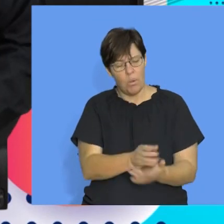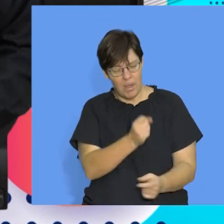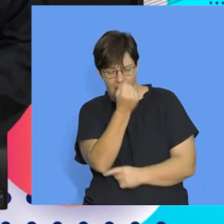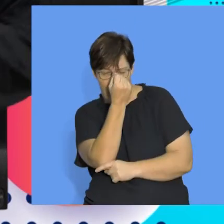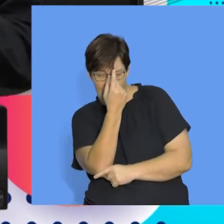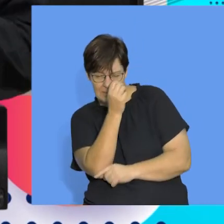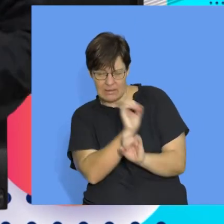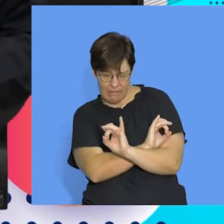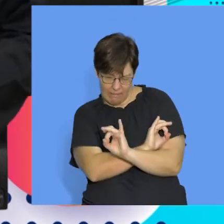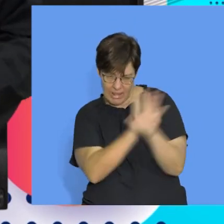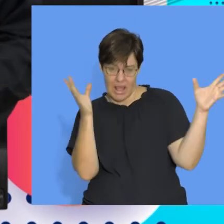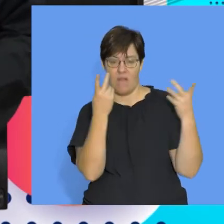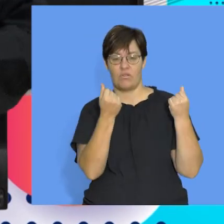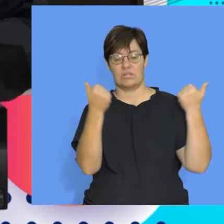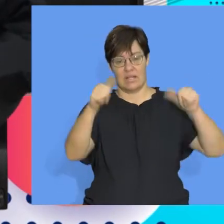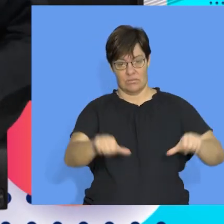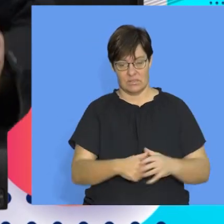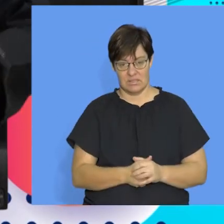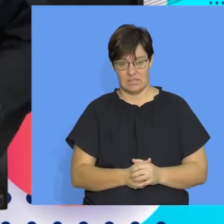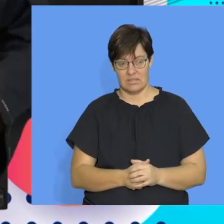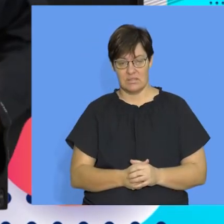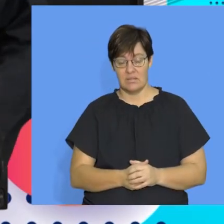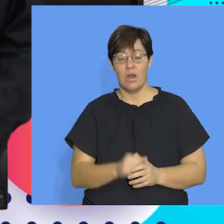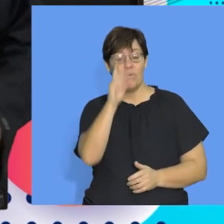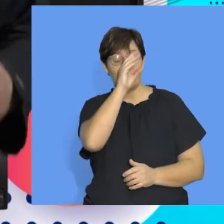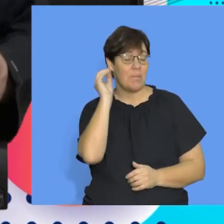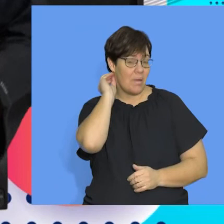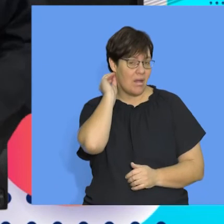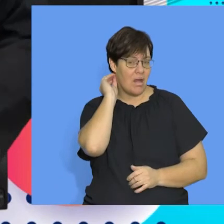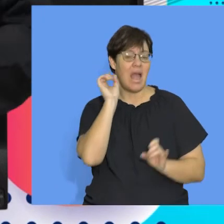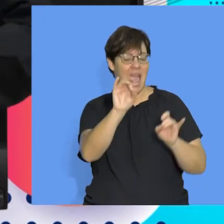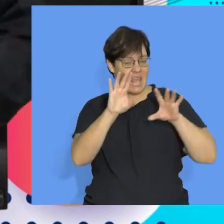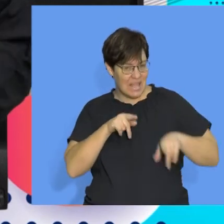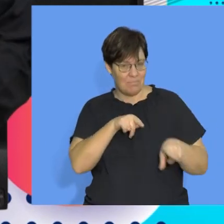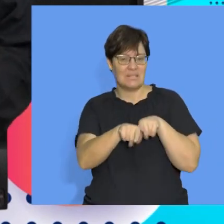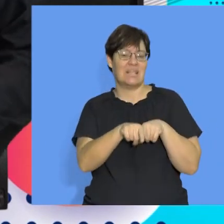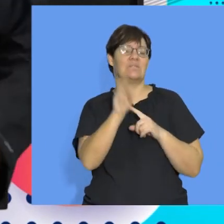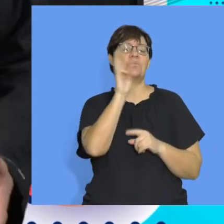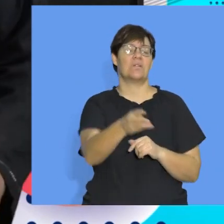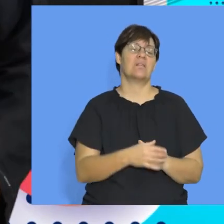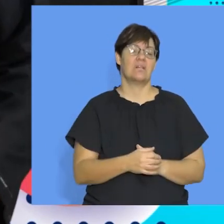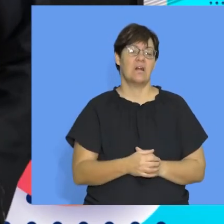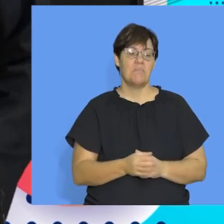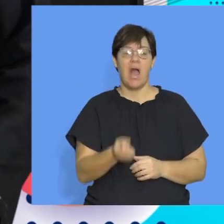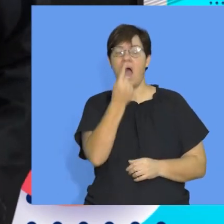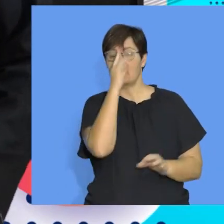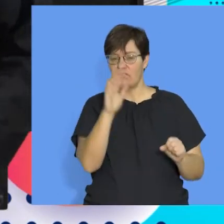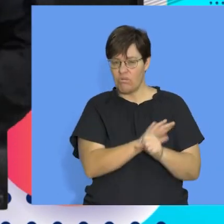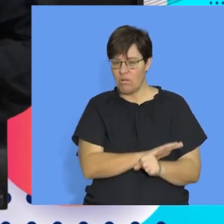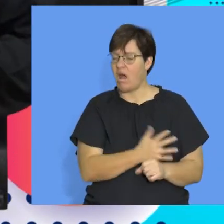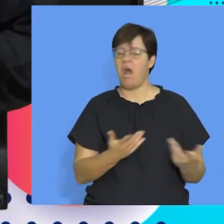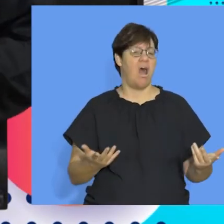cost accounting, because remember, it is definitely examinable, and once you get to grips with it, I promise you, it will